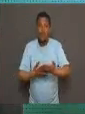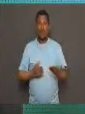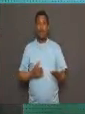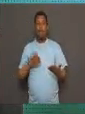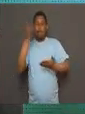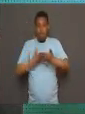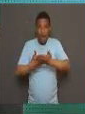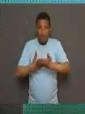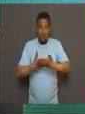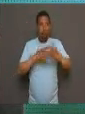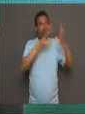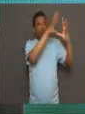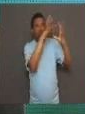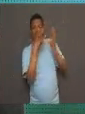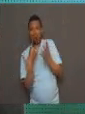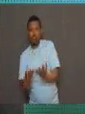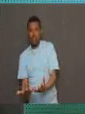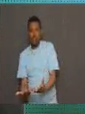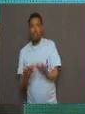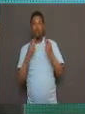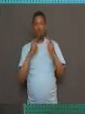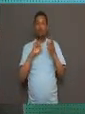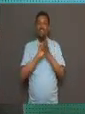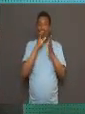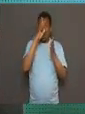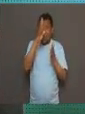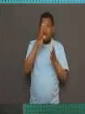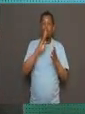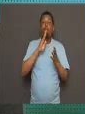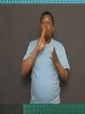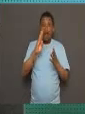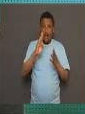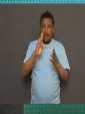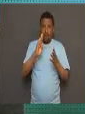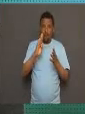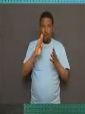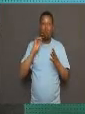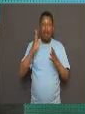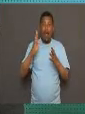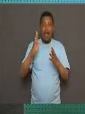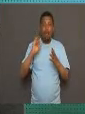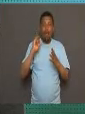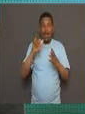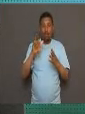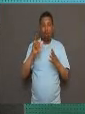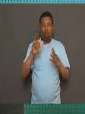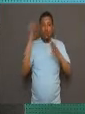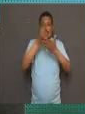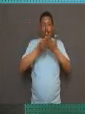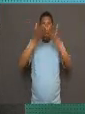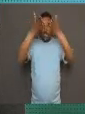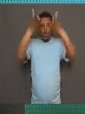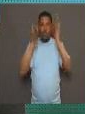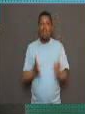Map projection was created by cartographers who were trying